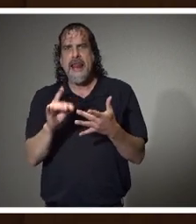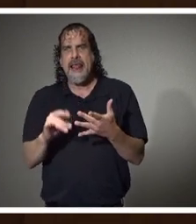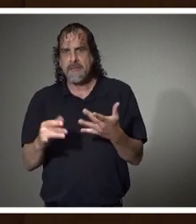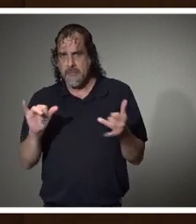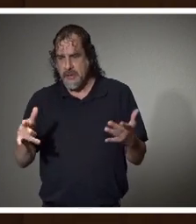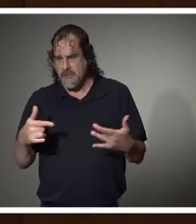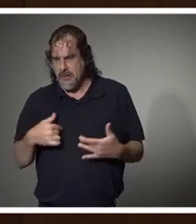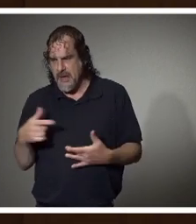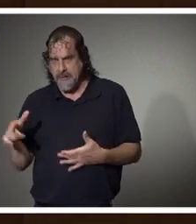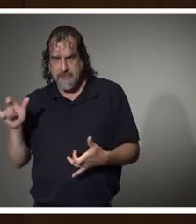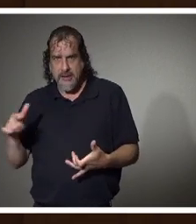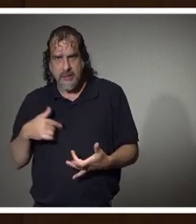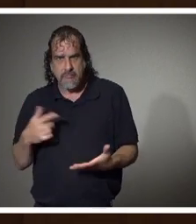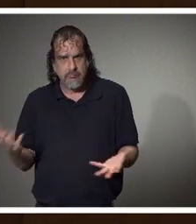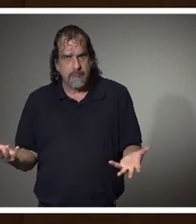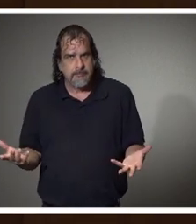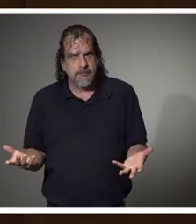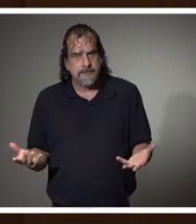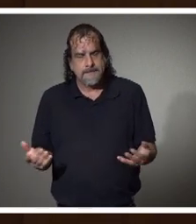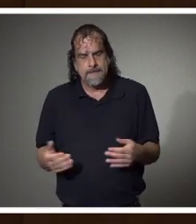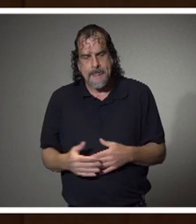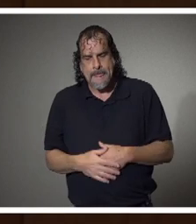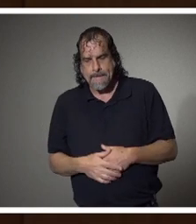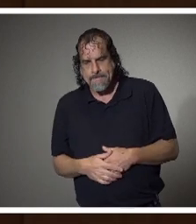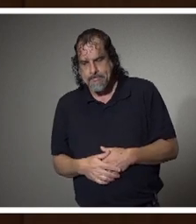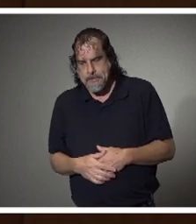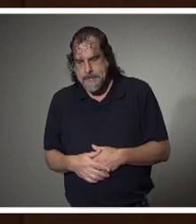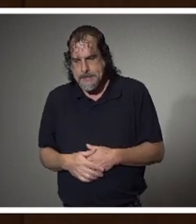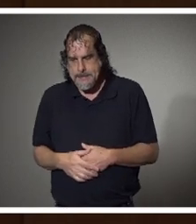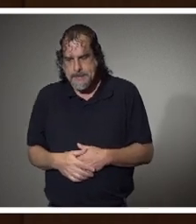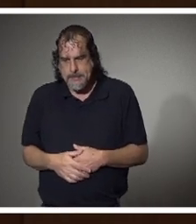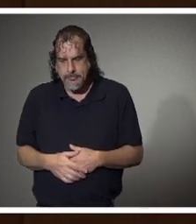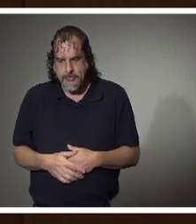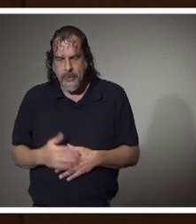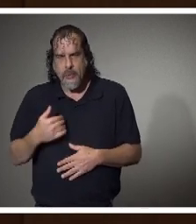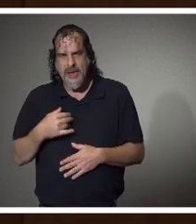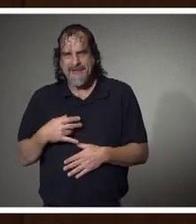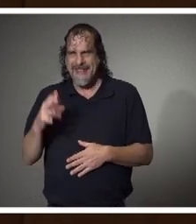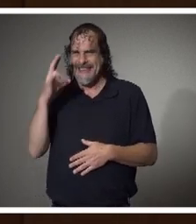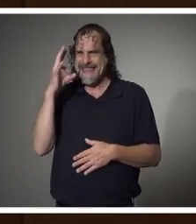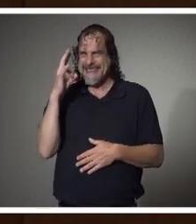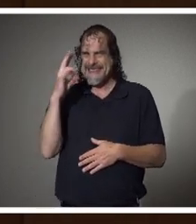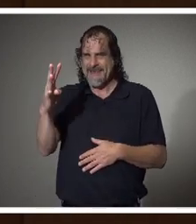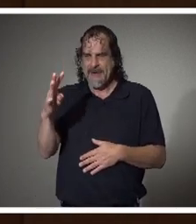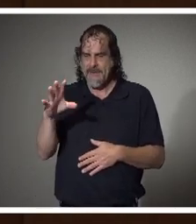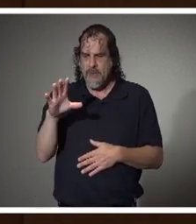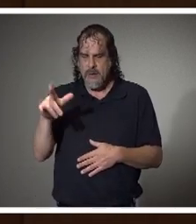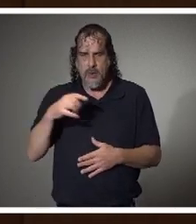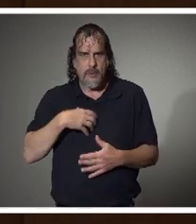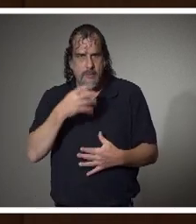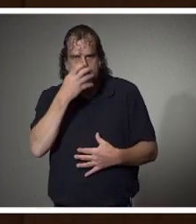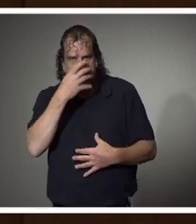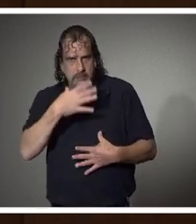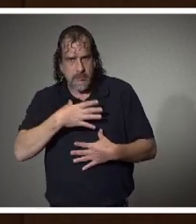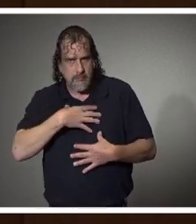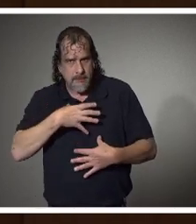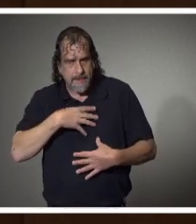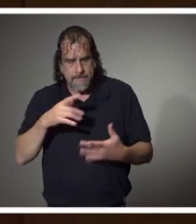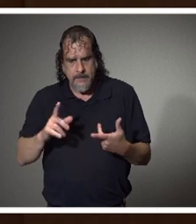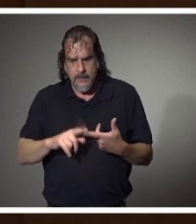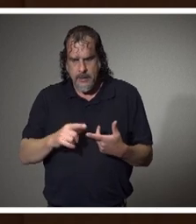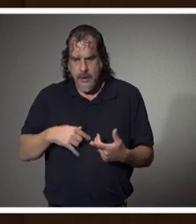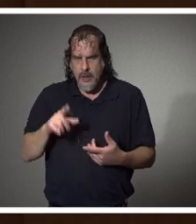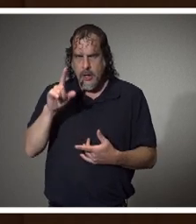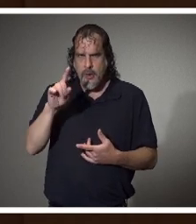have certainly much built-up need. Currently have 74 COVID patients on mechanical ventilation, 148 in the